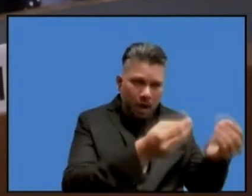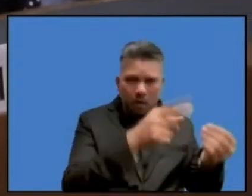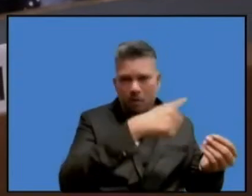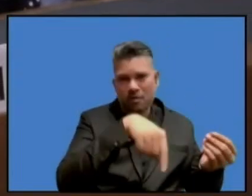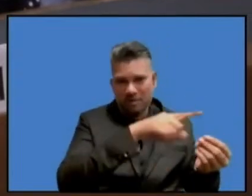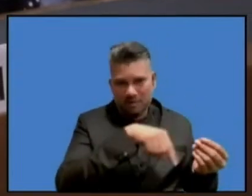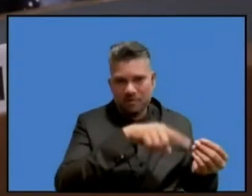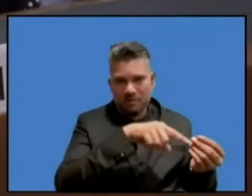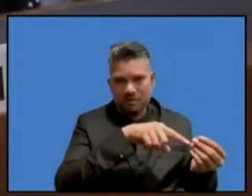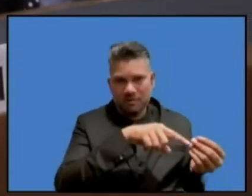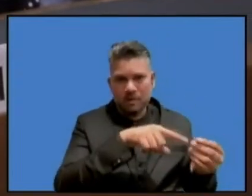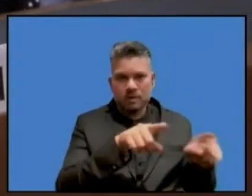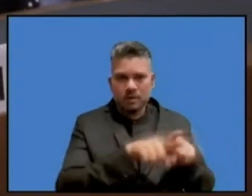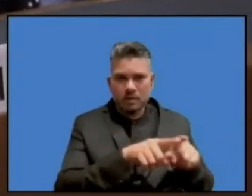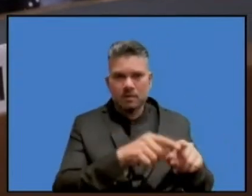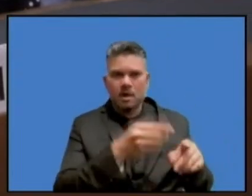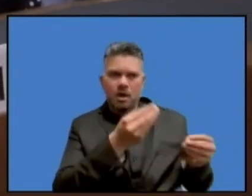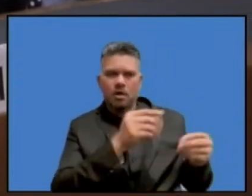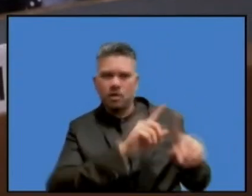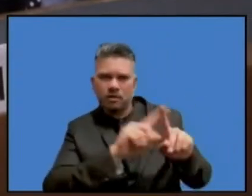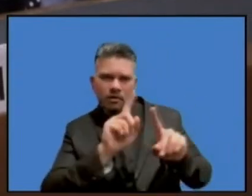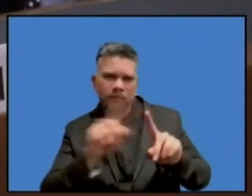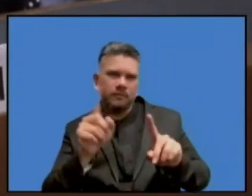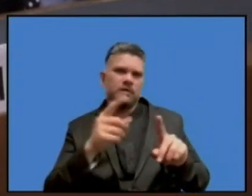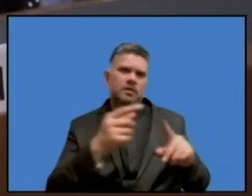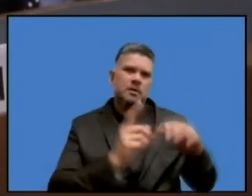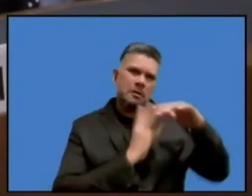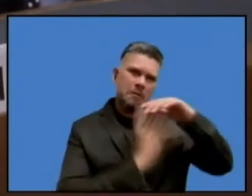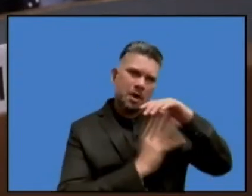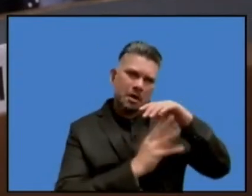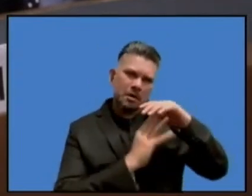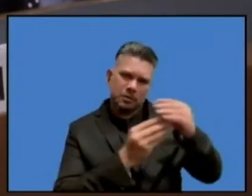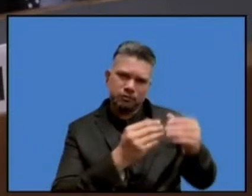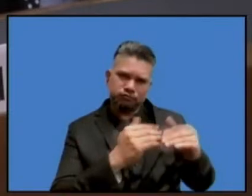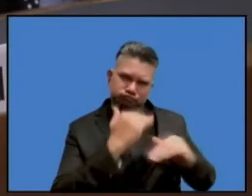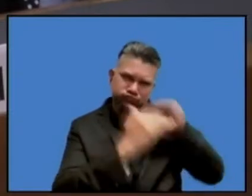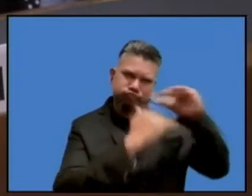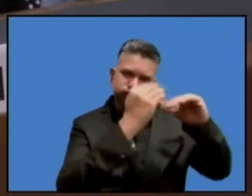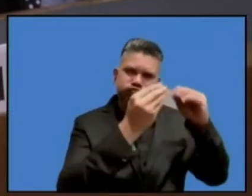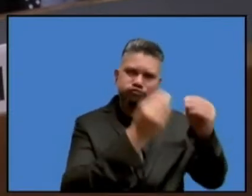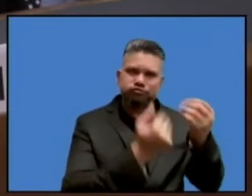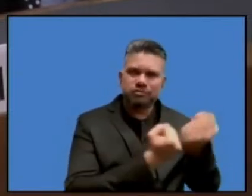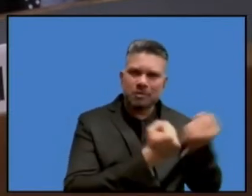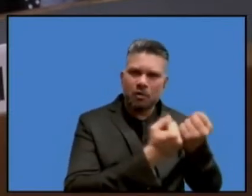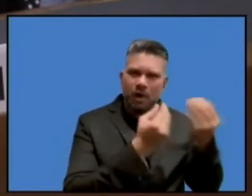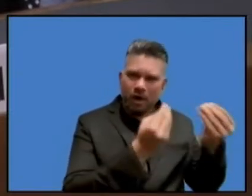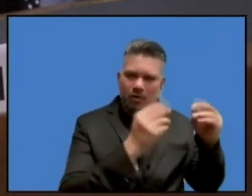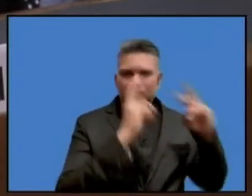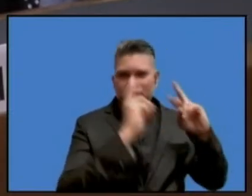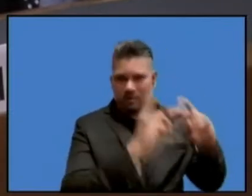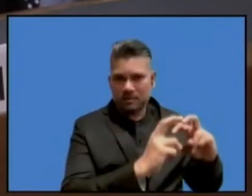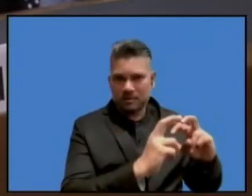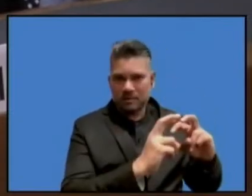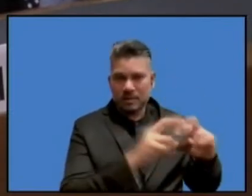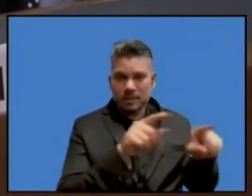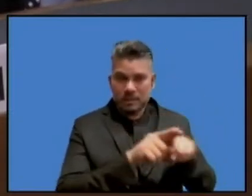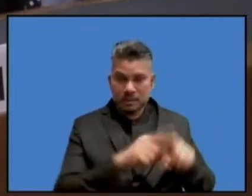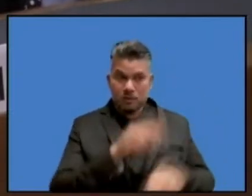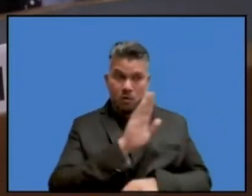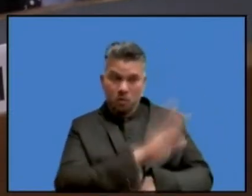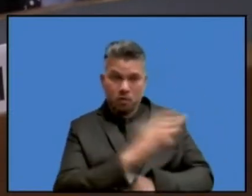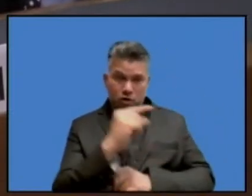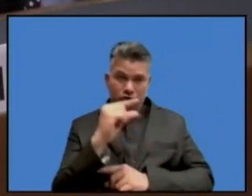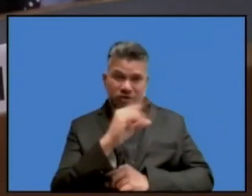migrants. Nearly a decade ago, an IMF report examined migration's long-term effects on advanced economies' GDP per capita.